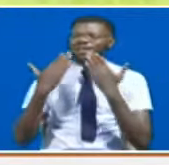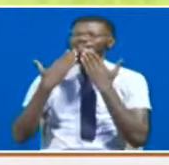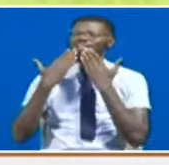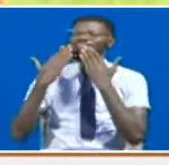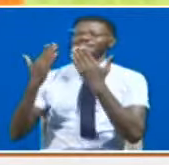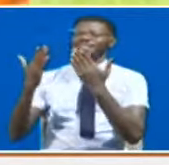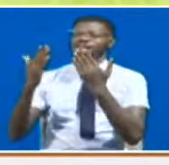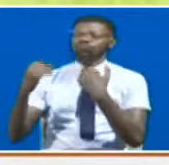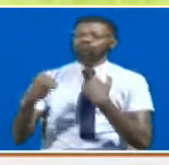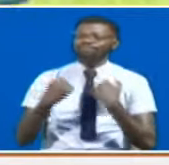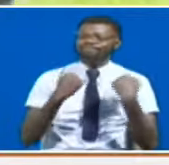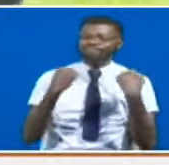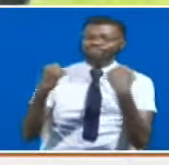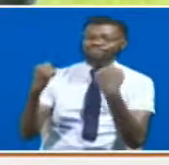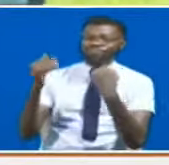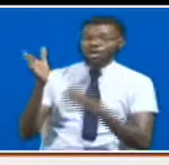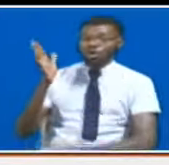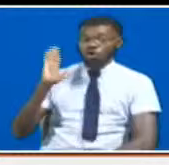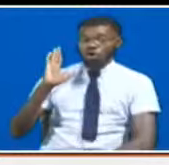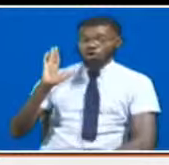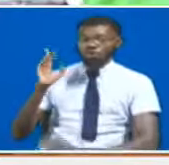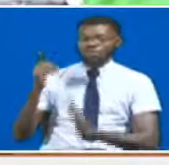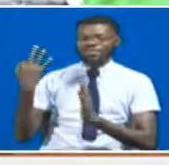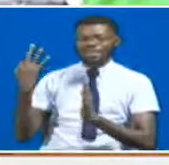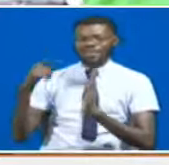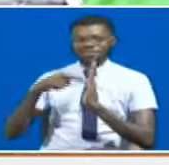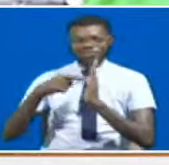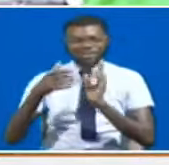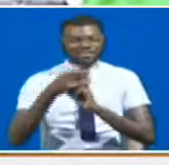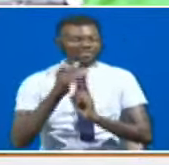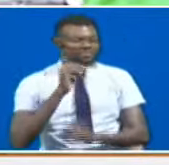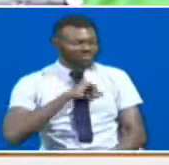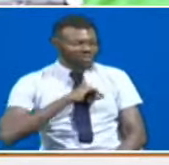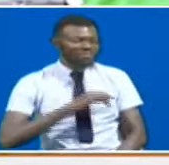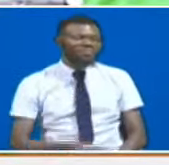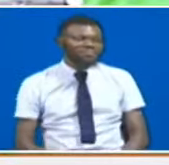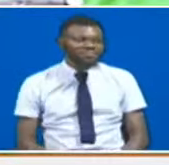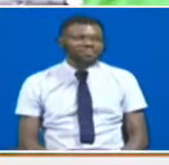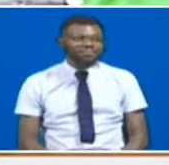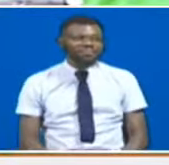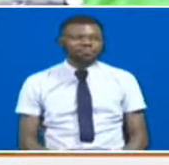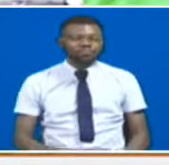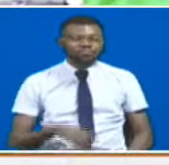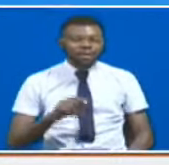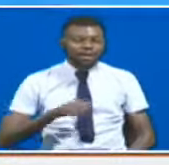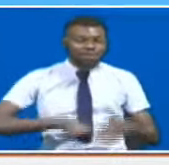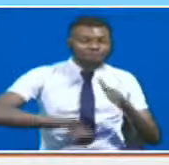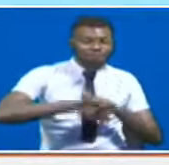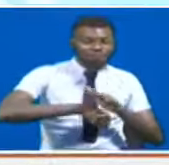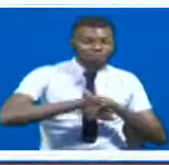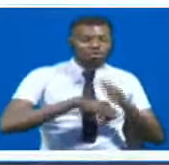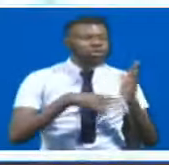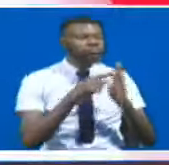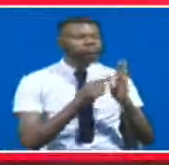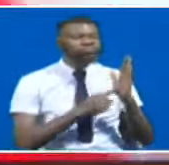to Almighty for the 3 points. Tuangazie ligi kuu ya soka nchini England. Kocha mkuu wa Chelsea